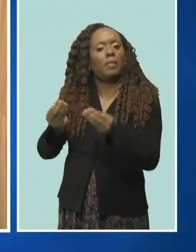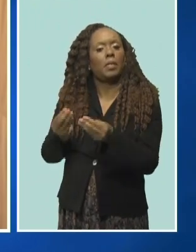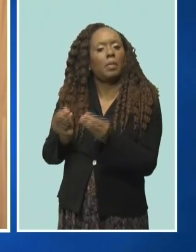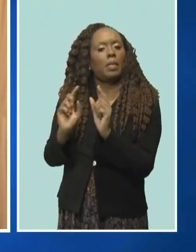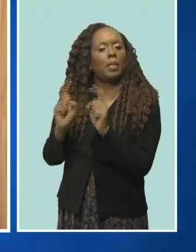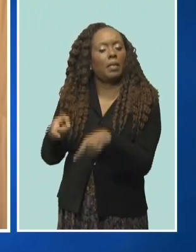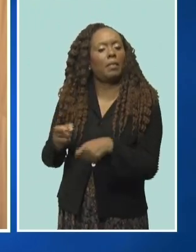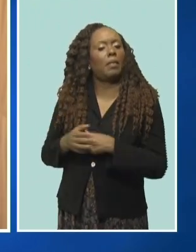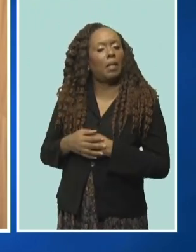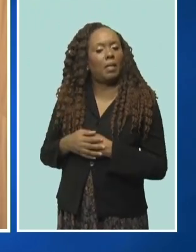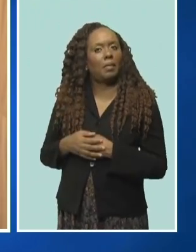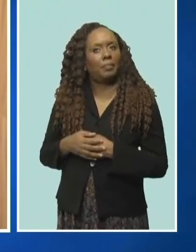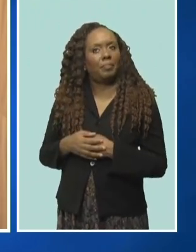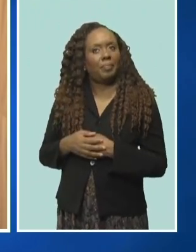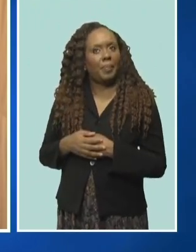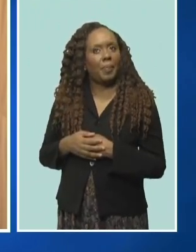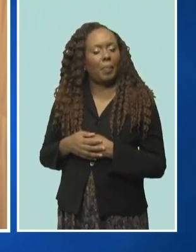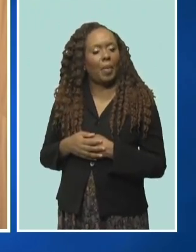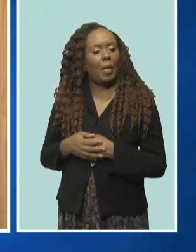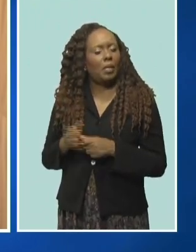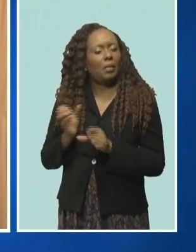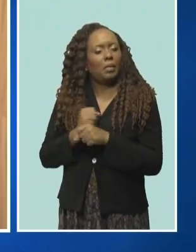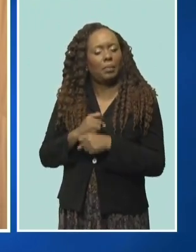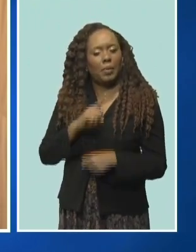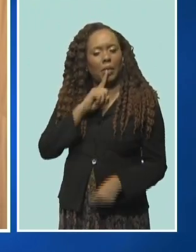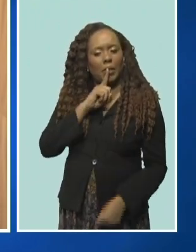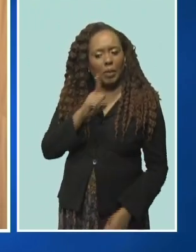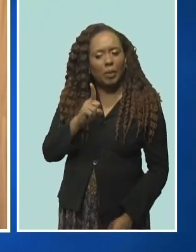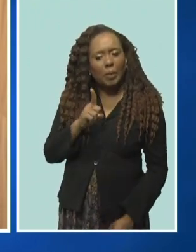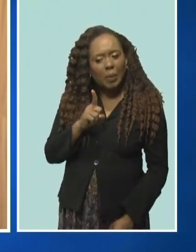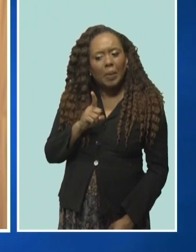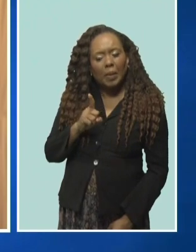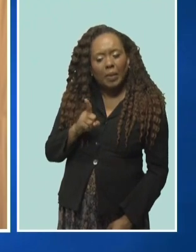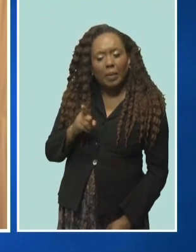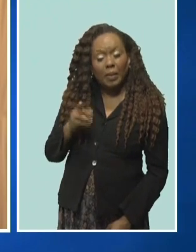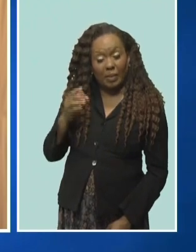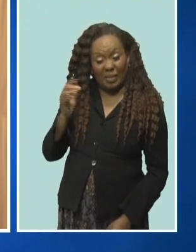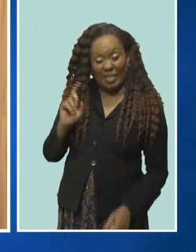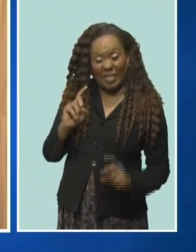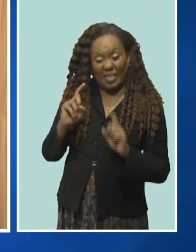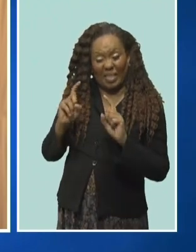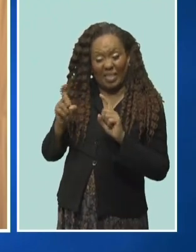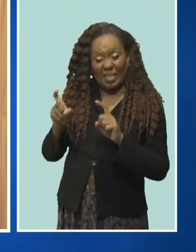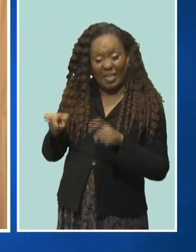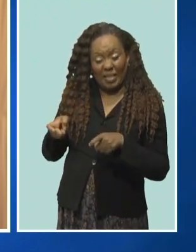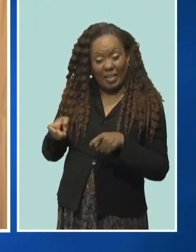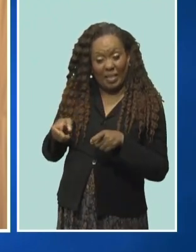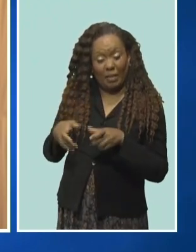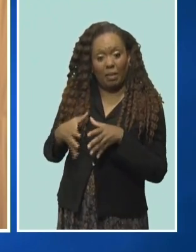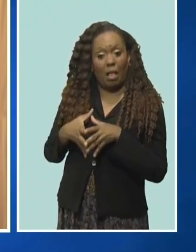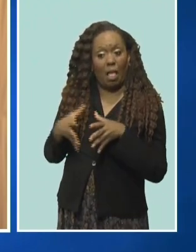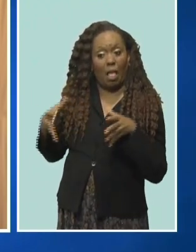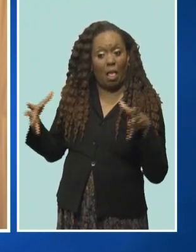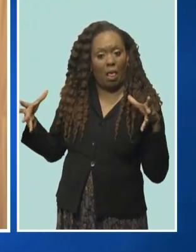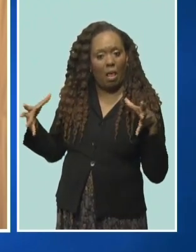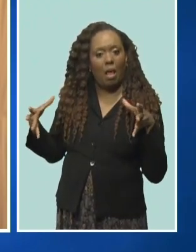you don't get caught up in something that you didn't bargain for, especially if the gift is out of the pay packet of the person that giving it to